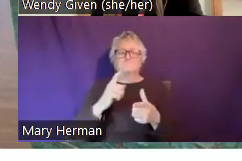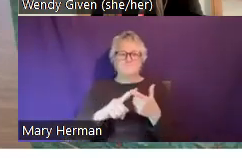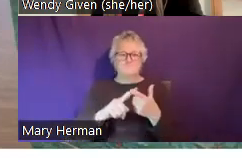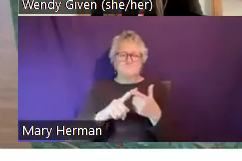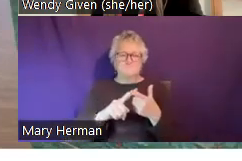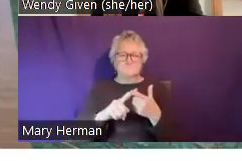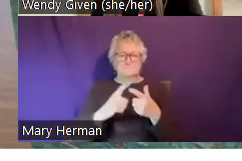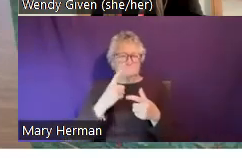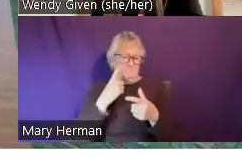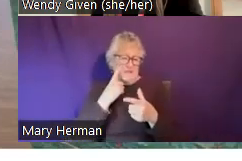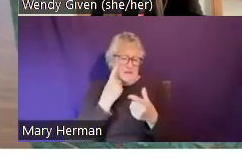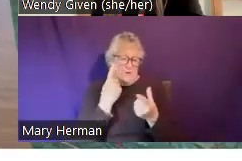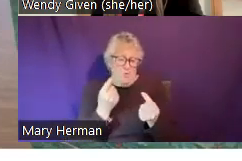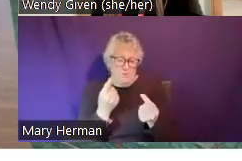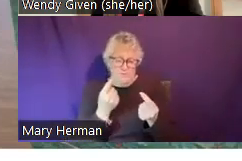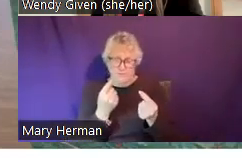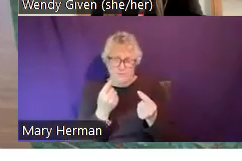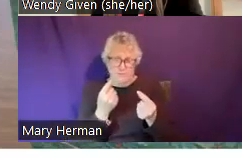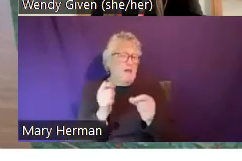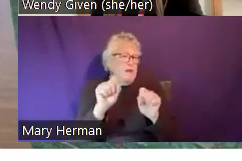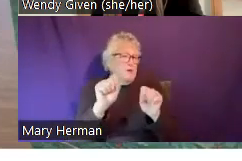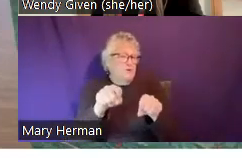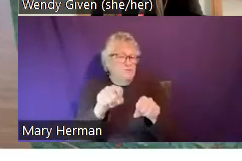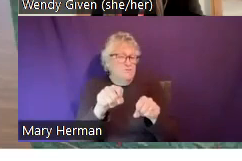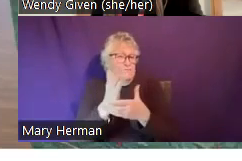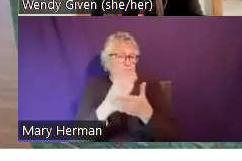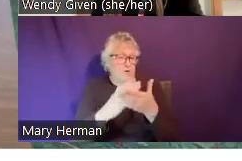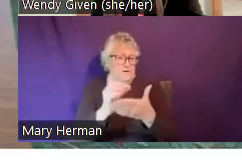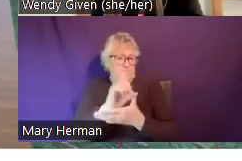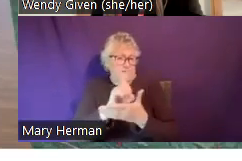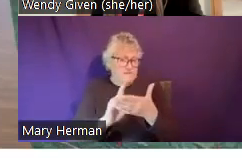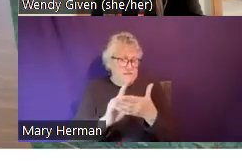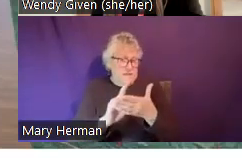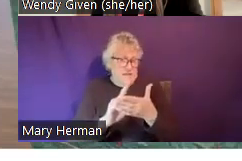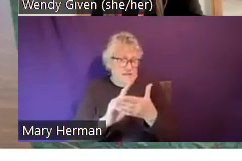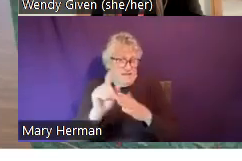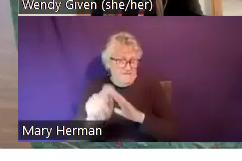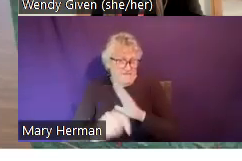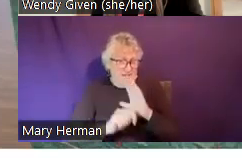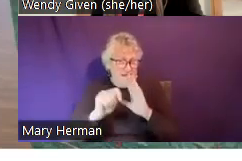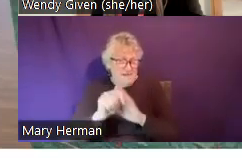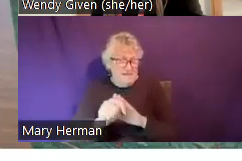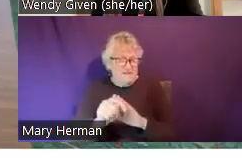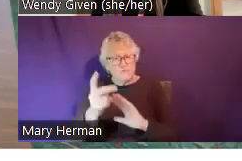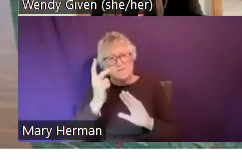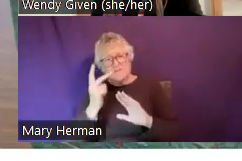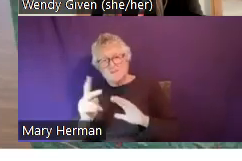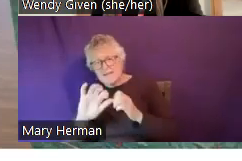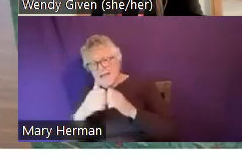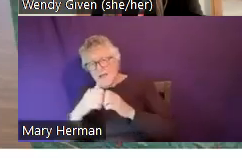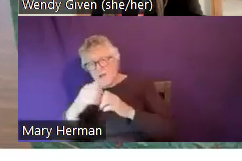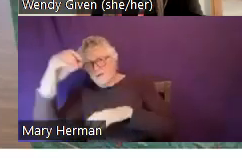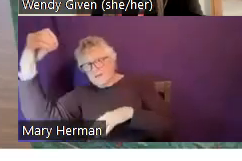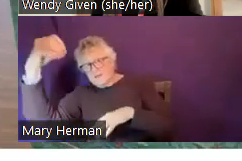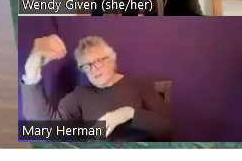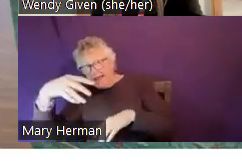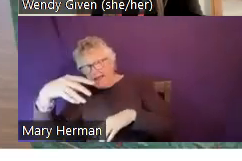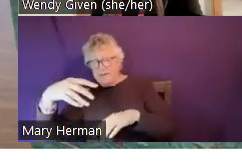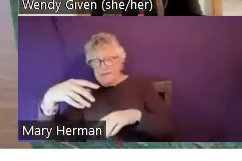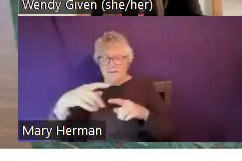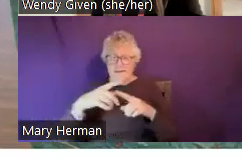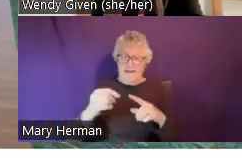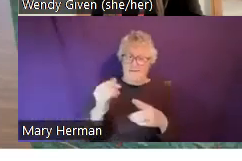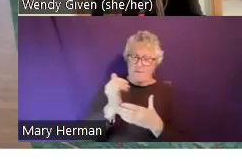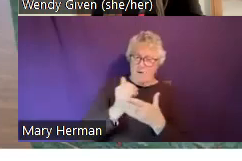lighting, that could be part of the design development phase, see how the lighting plan and the artwork design would fit in